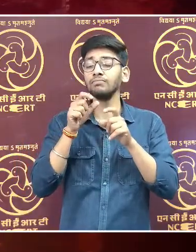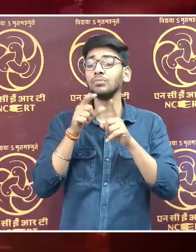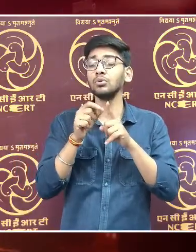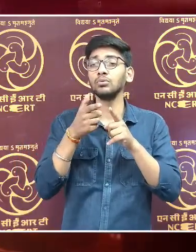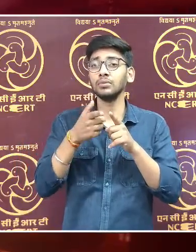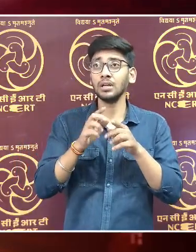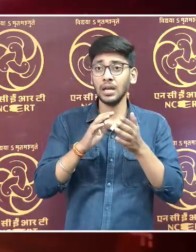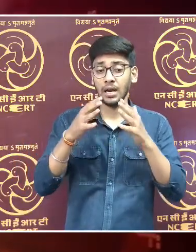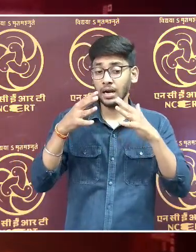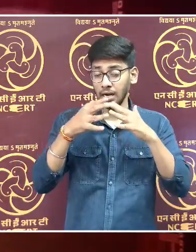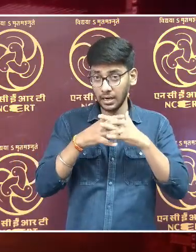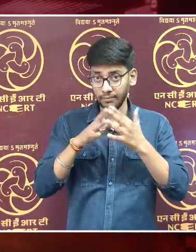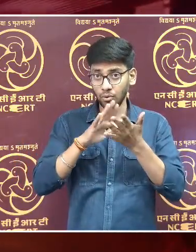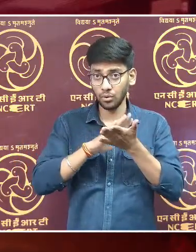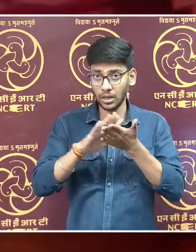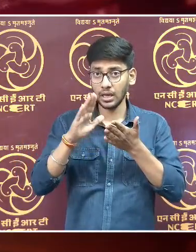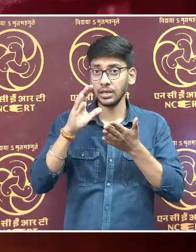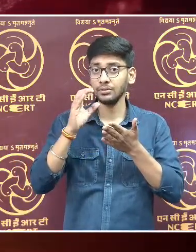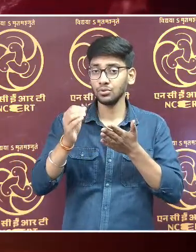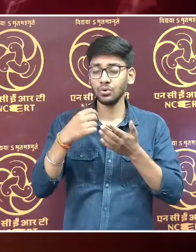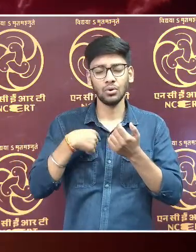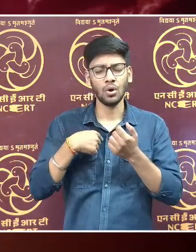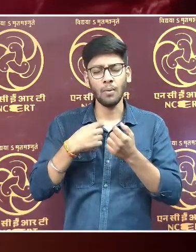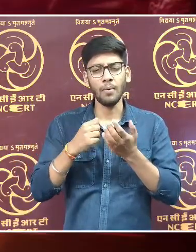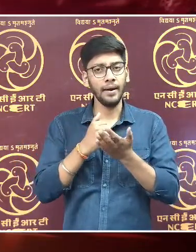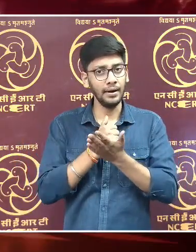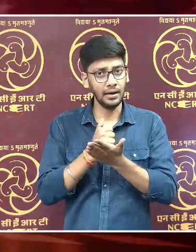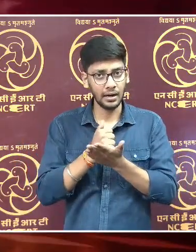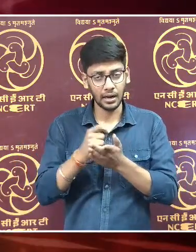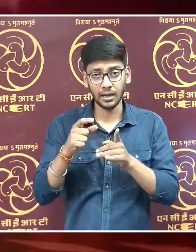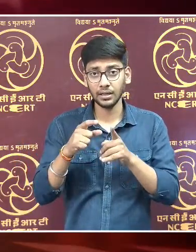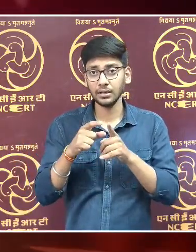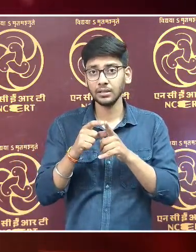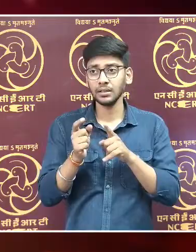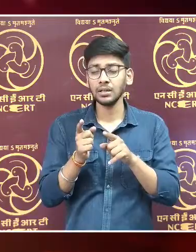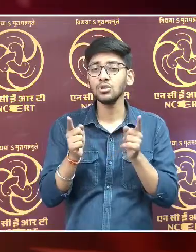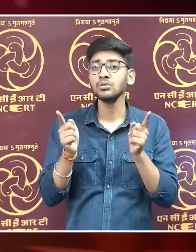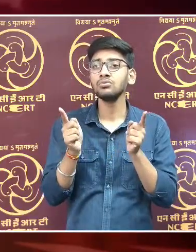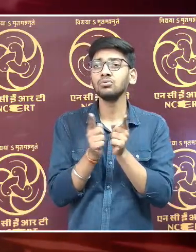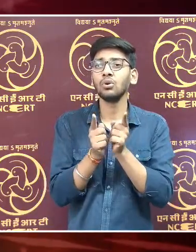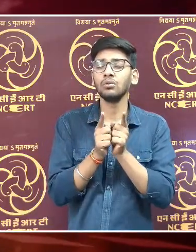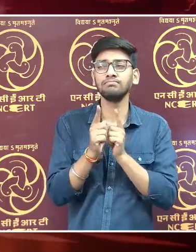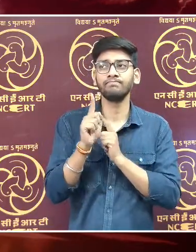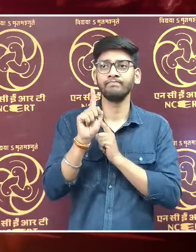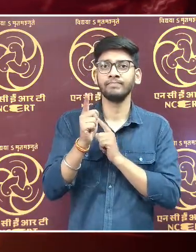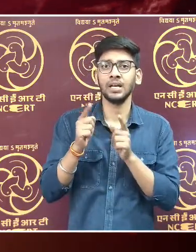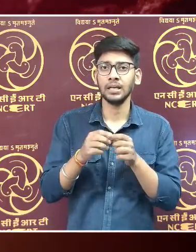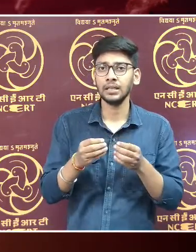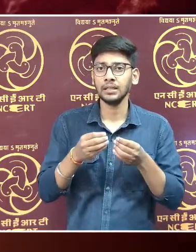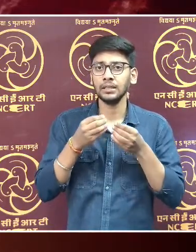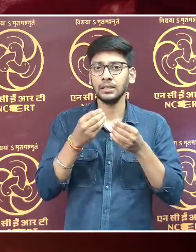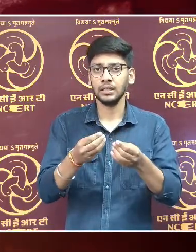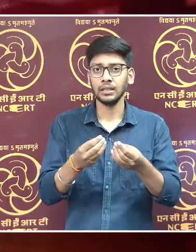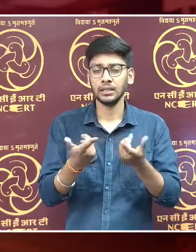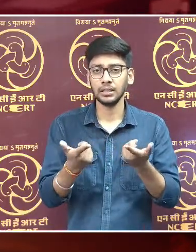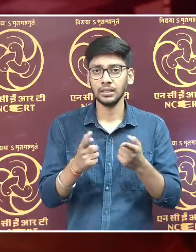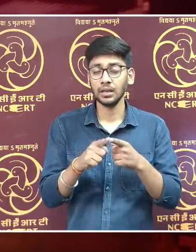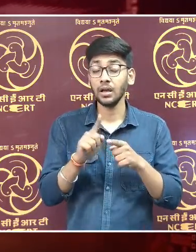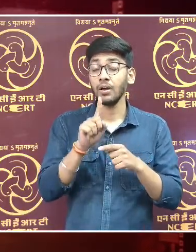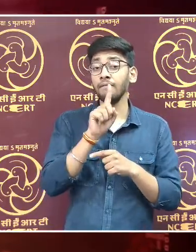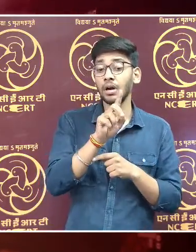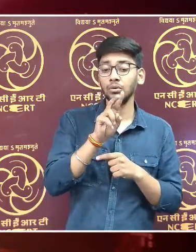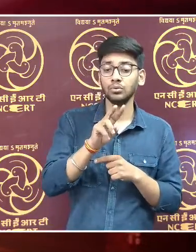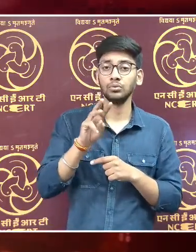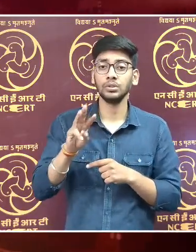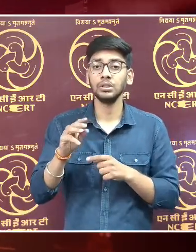Health Organization is trying to make it much more shorter. Instead of 136, they are also trying to get it to shorter. That is 123